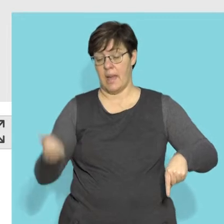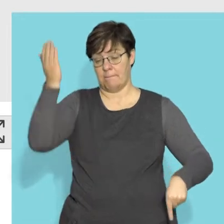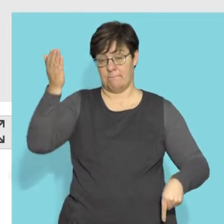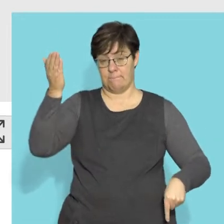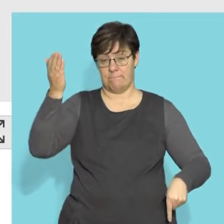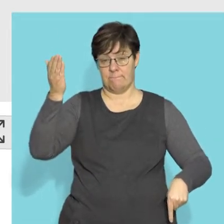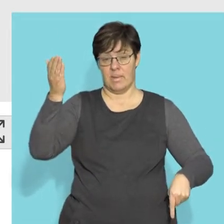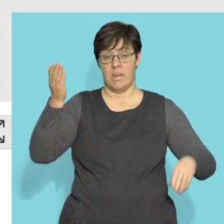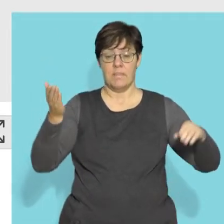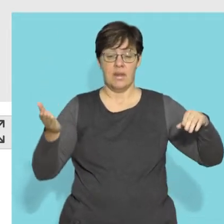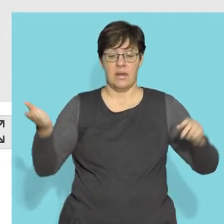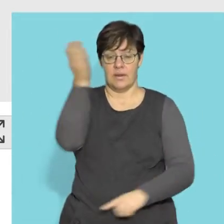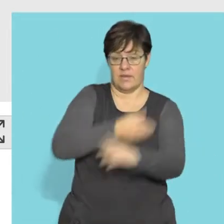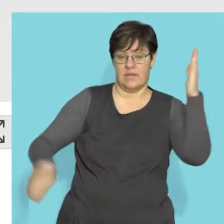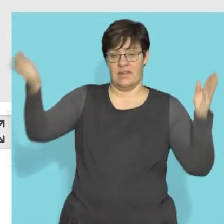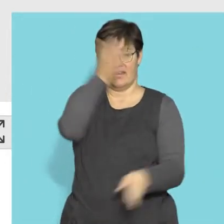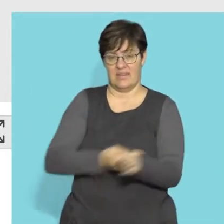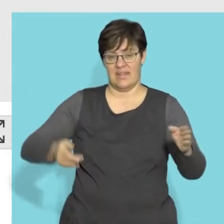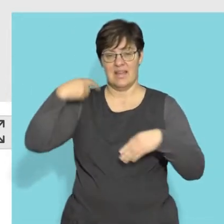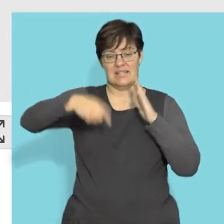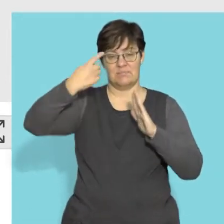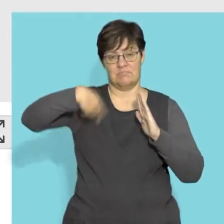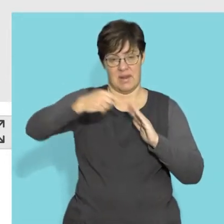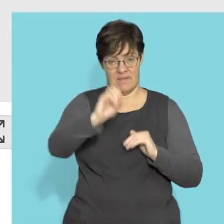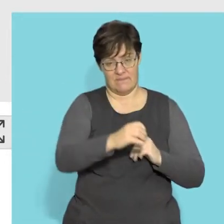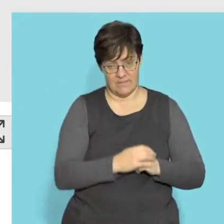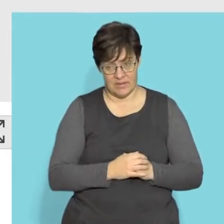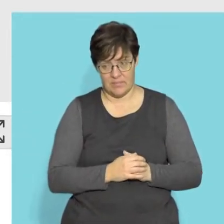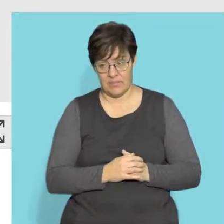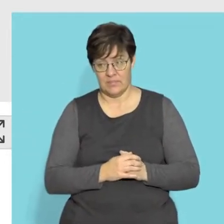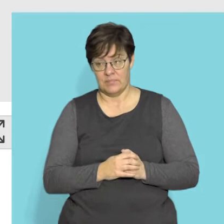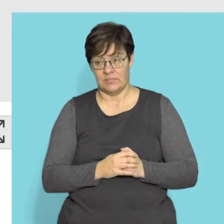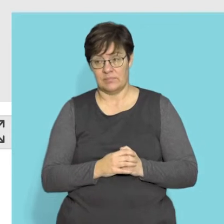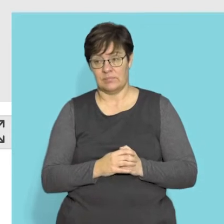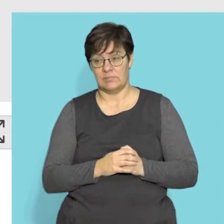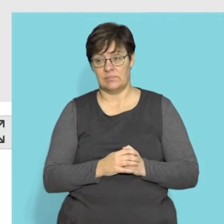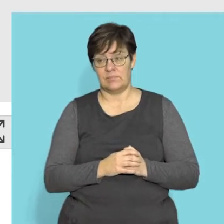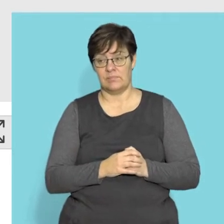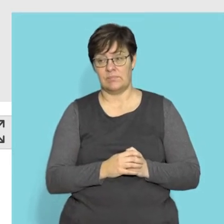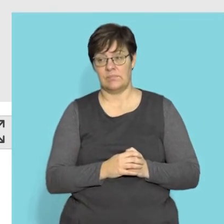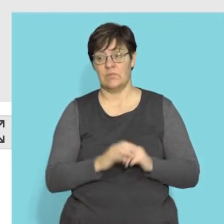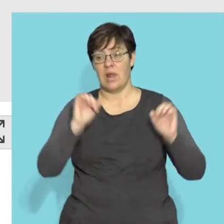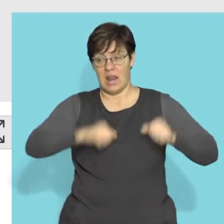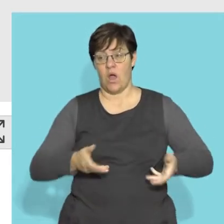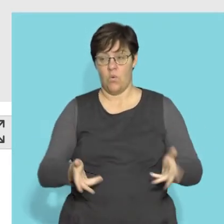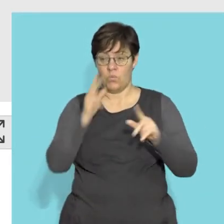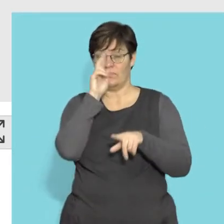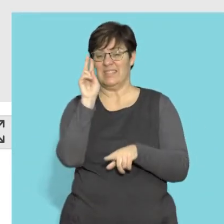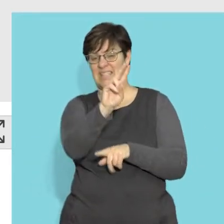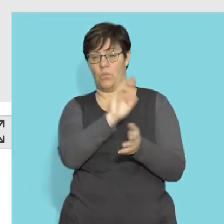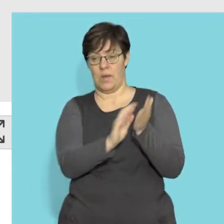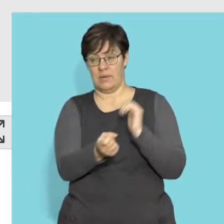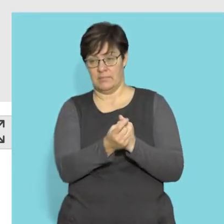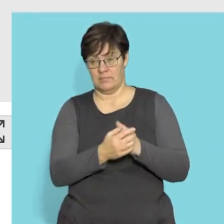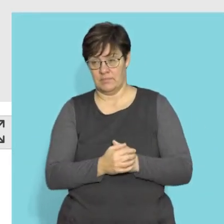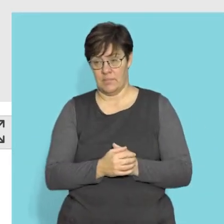which is going to cause it to spin. So I'm going to take this off and I'm going to just allow it to